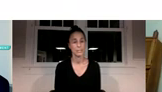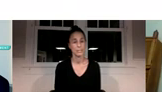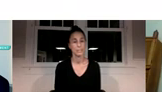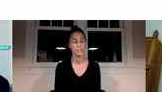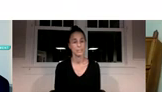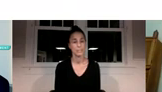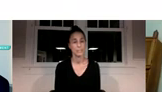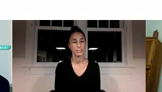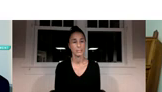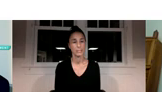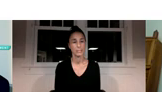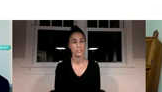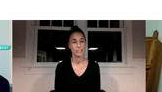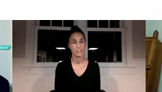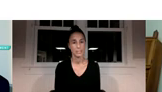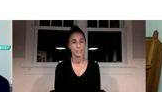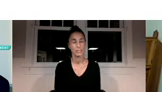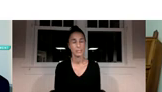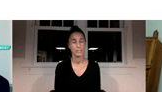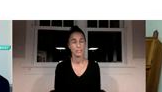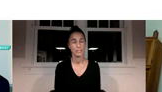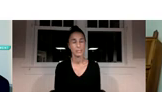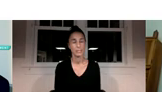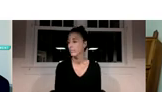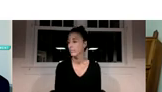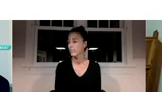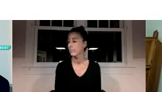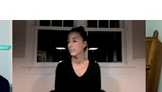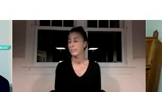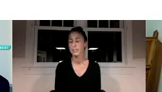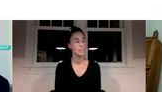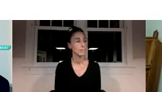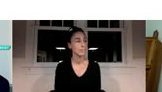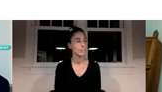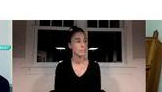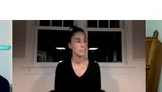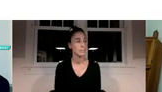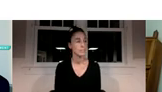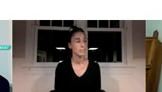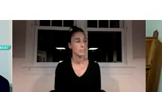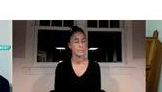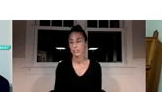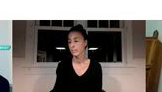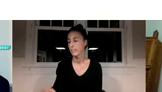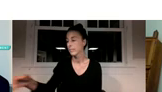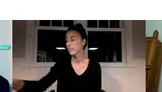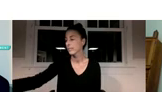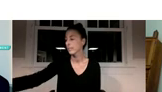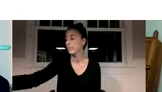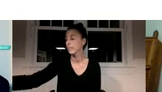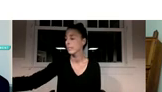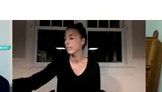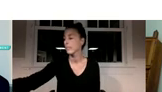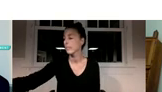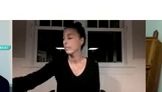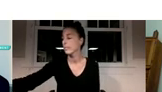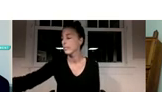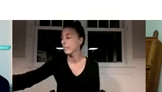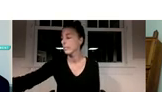examples we show here on the right, you can see three different design scenarios that would all yield an intensity of